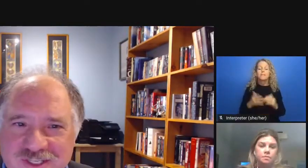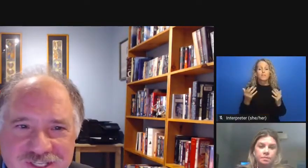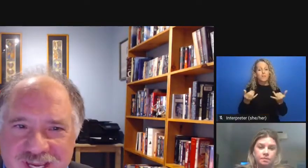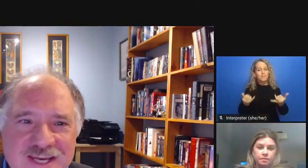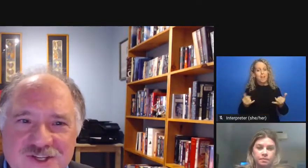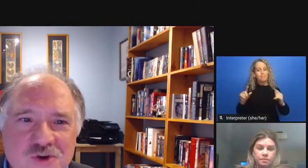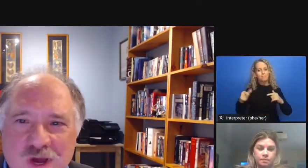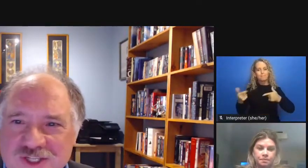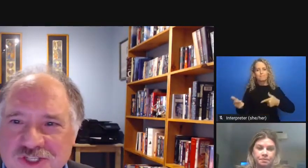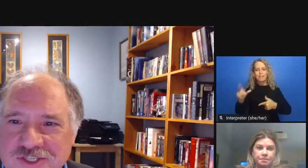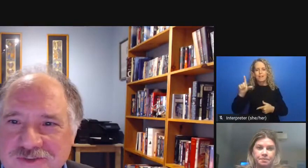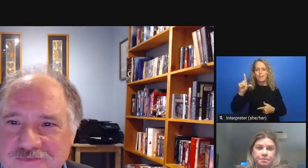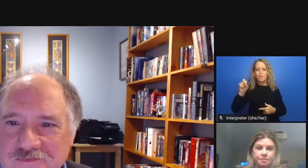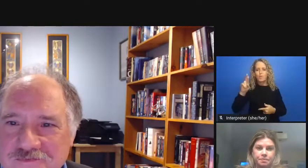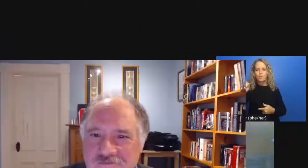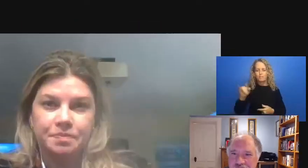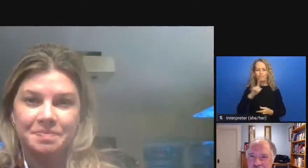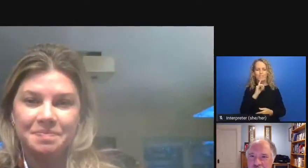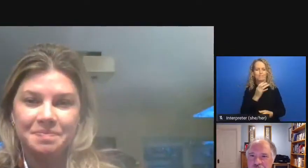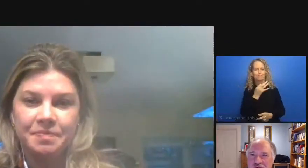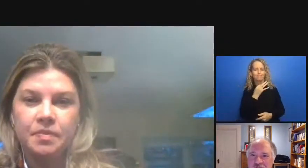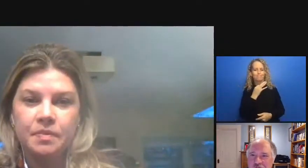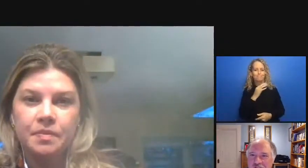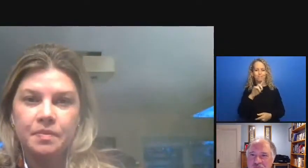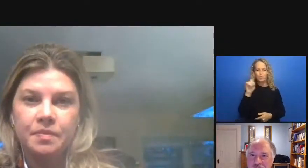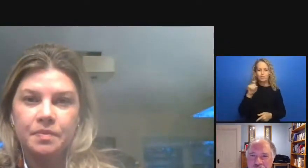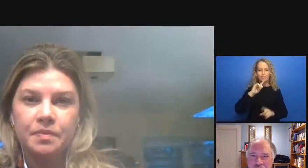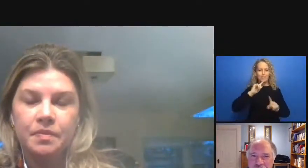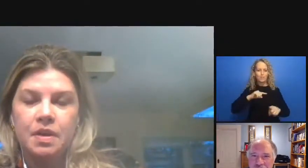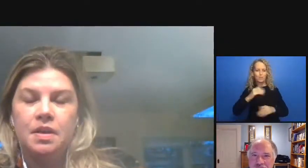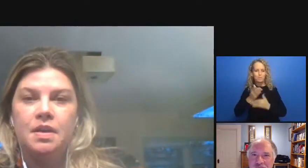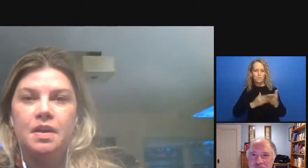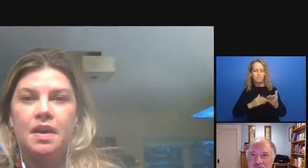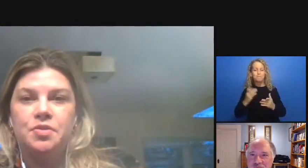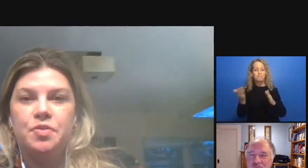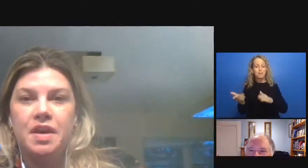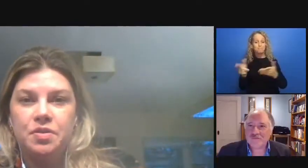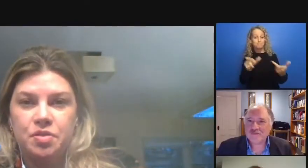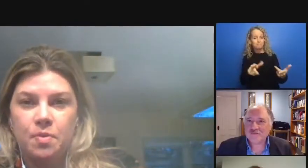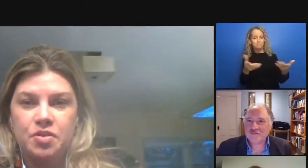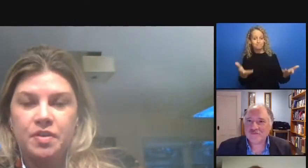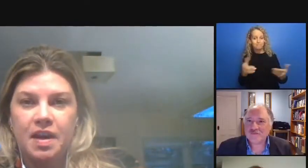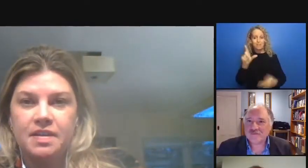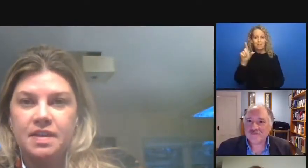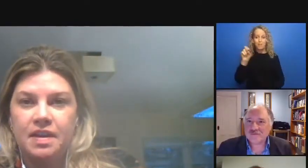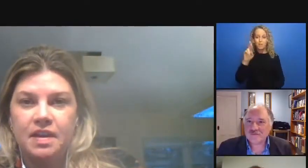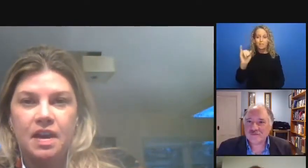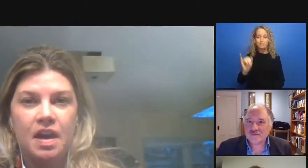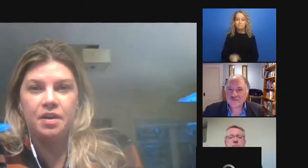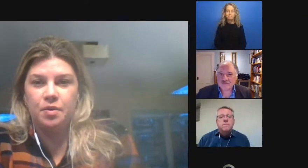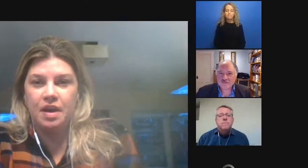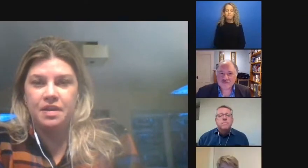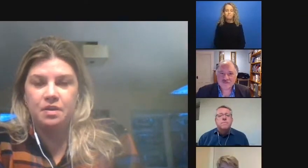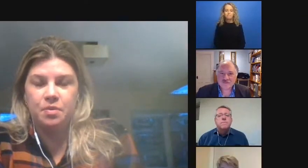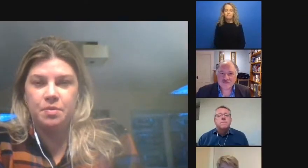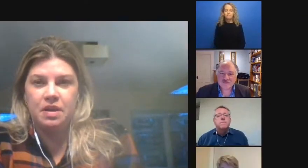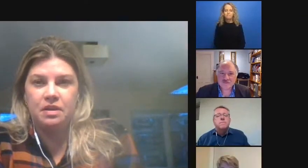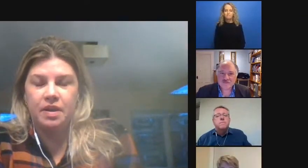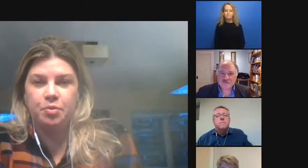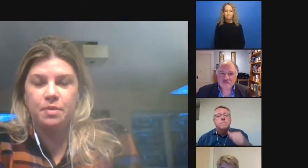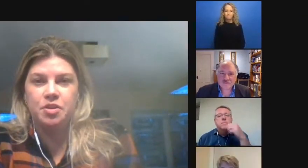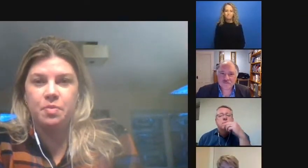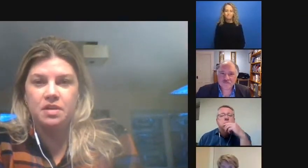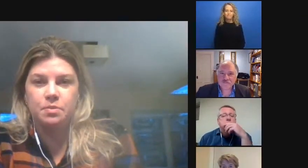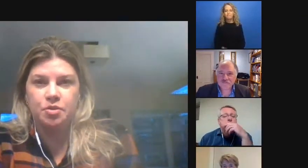so interested to get into the questions. Over to you, Laurie. Andrew, thank you so much for that. And yeah, I agree. I think it